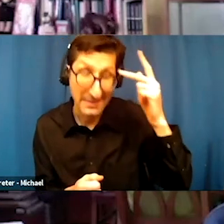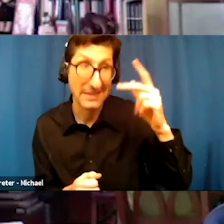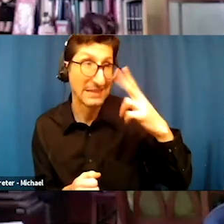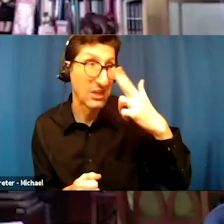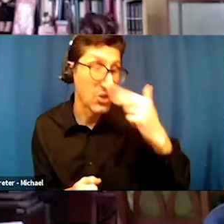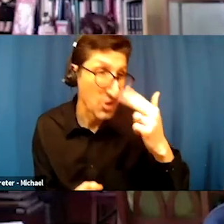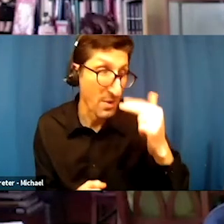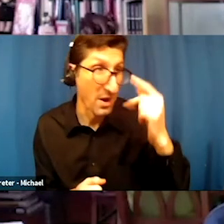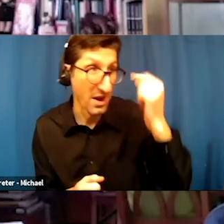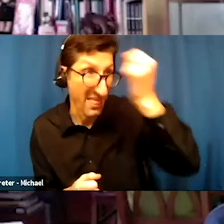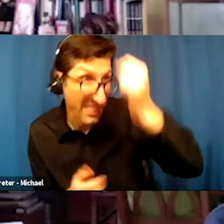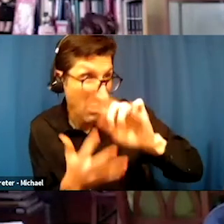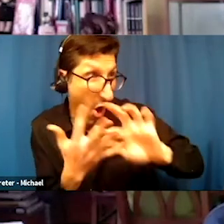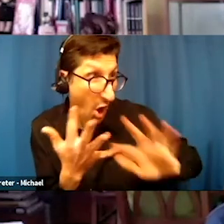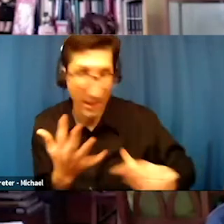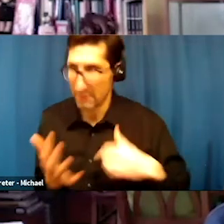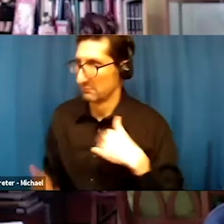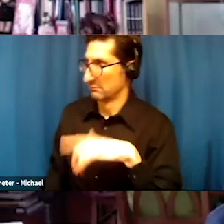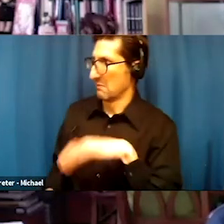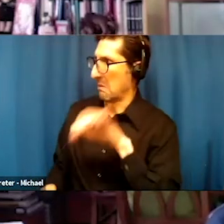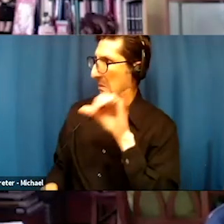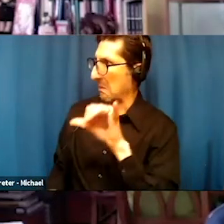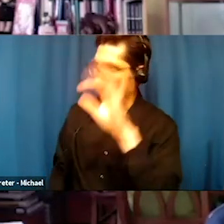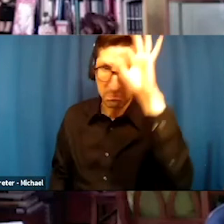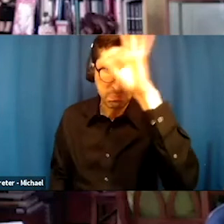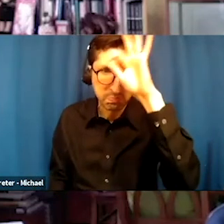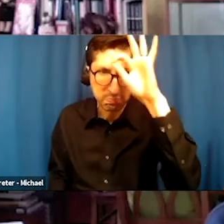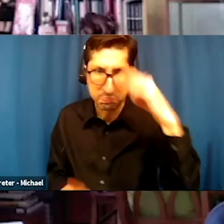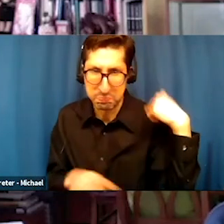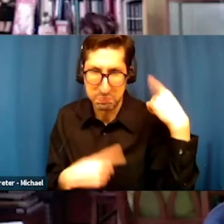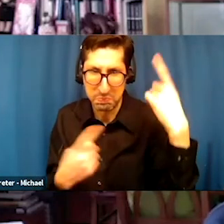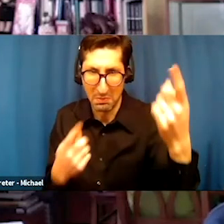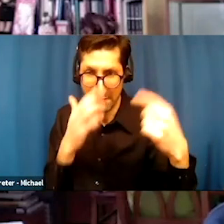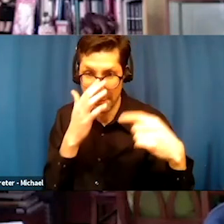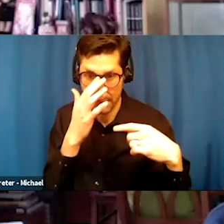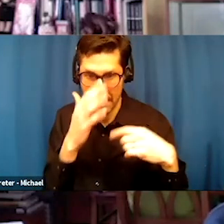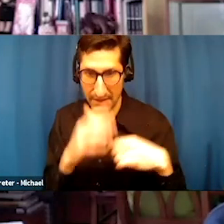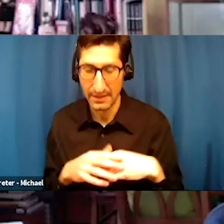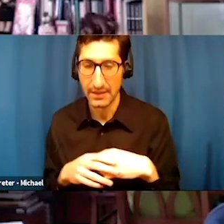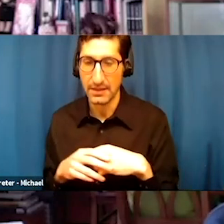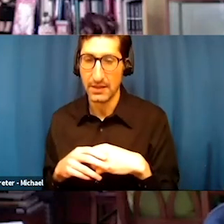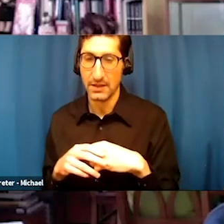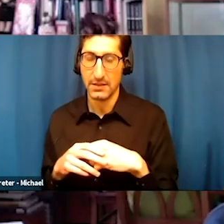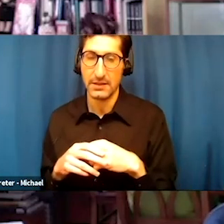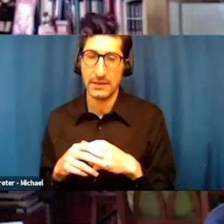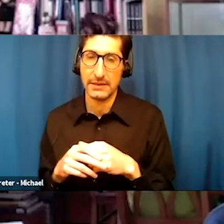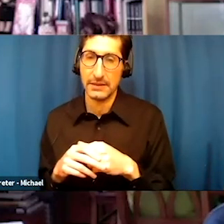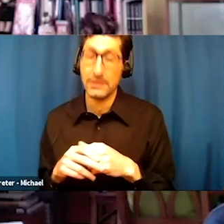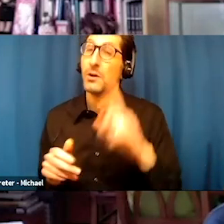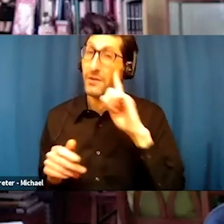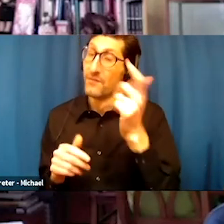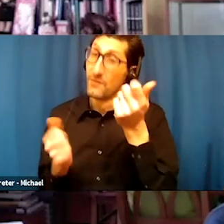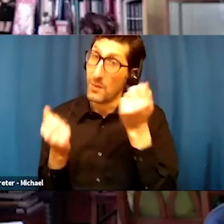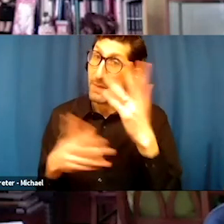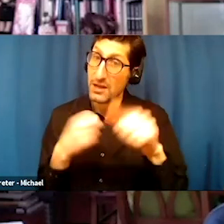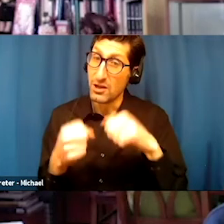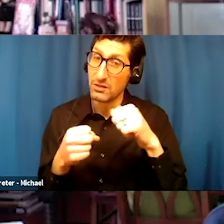these things that I had been completely ignorant of all those years. And so, um, for a lot of reasons, I